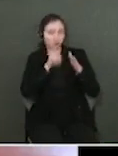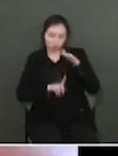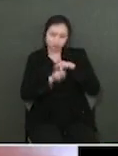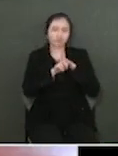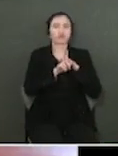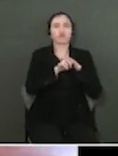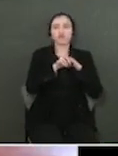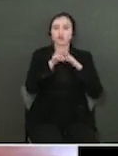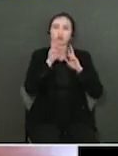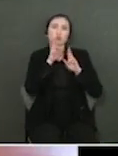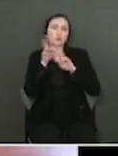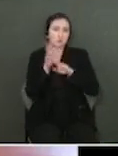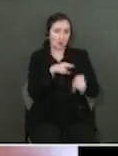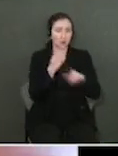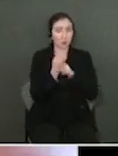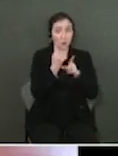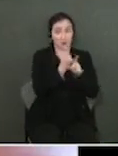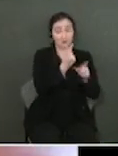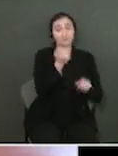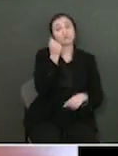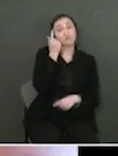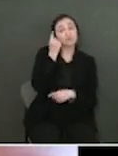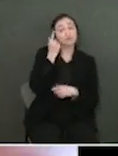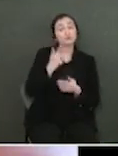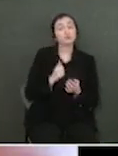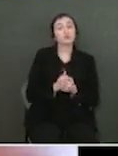appropriately. The